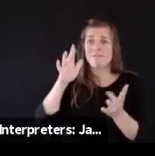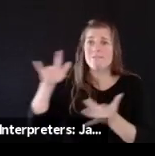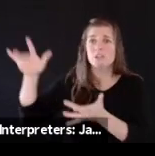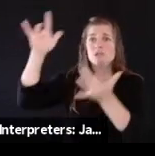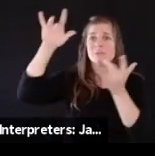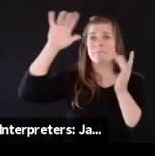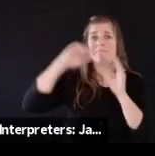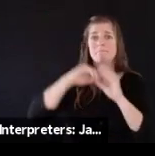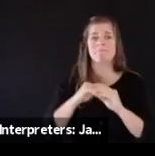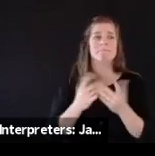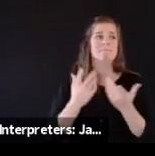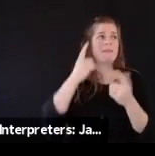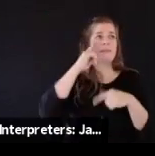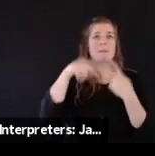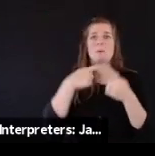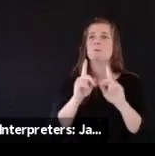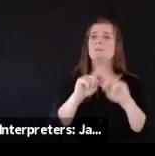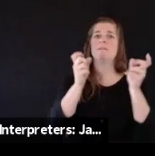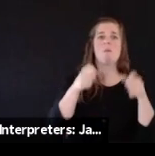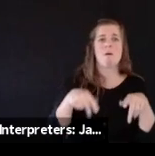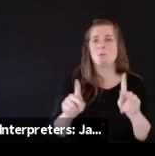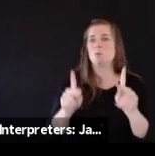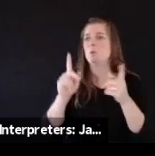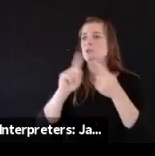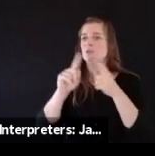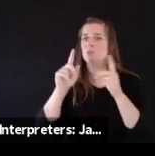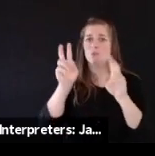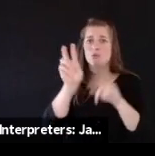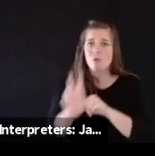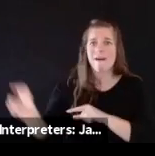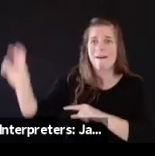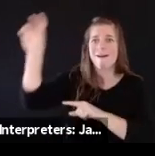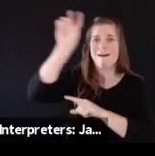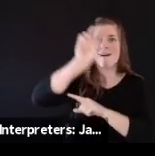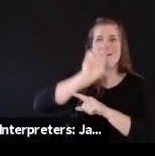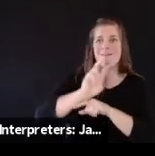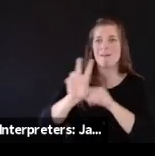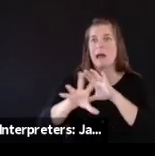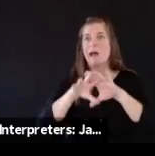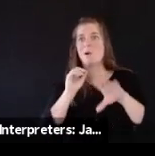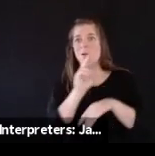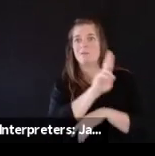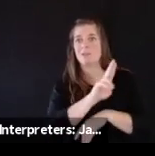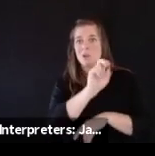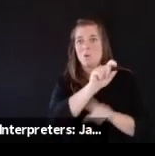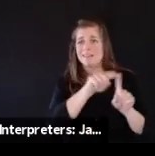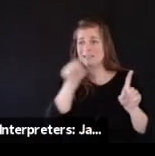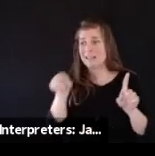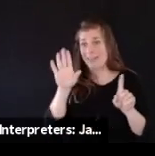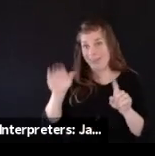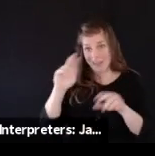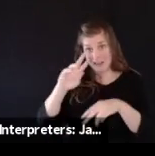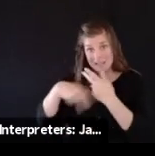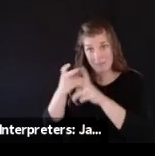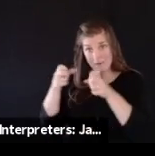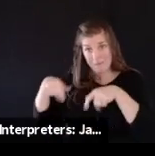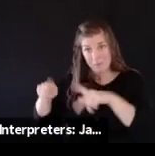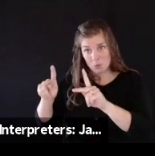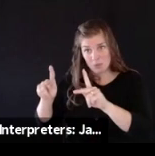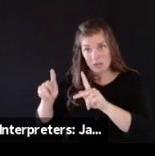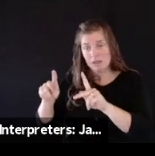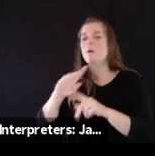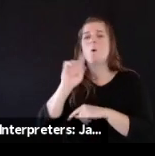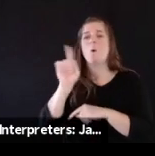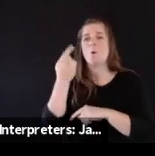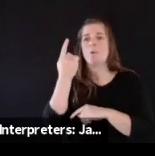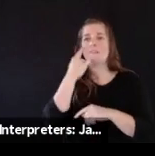different opportunities, to travel abroad, those are usually opportunities only allowed for